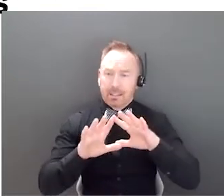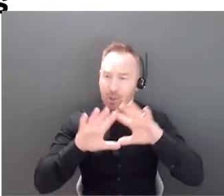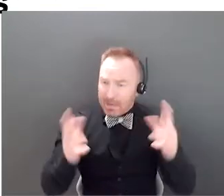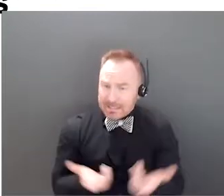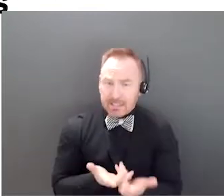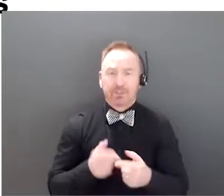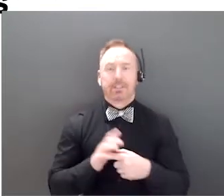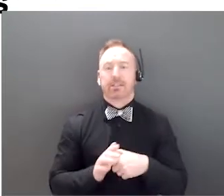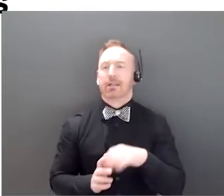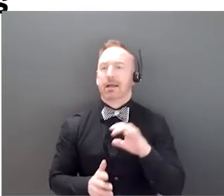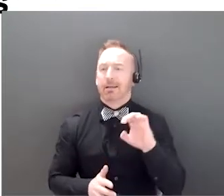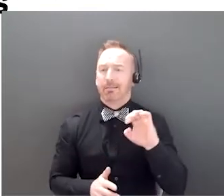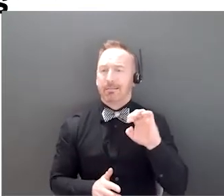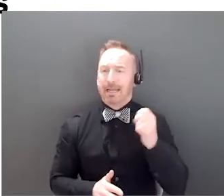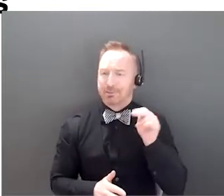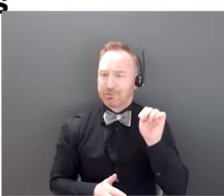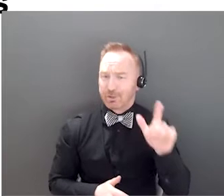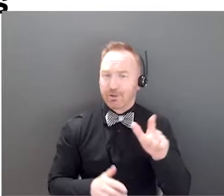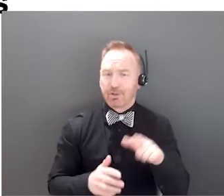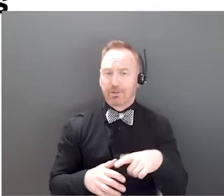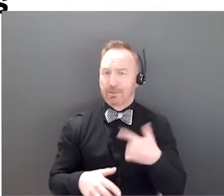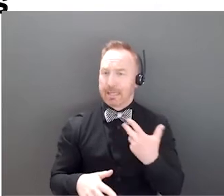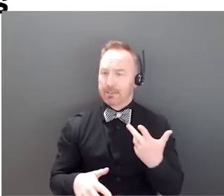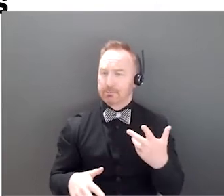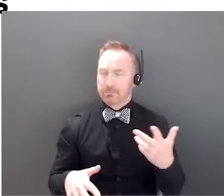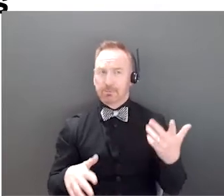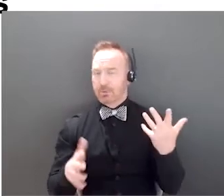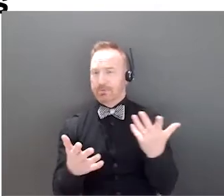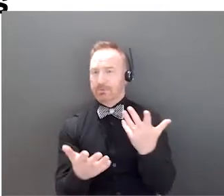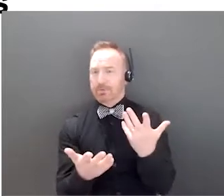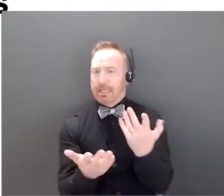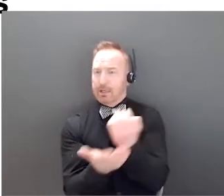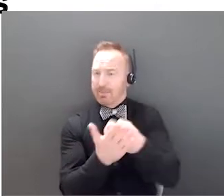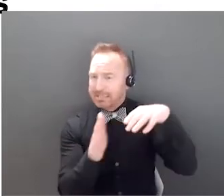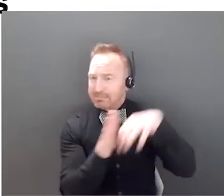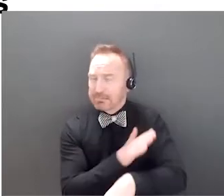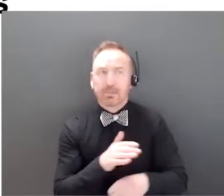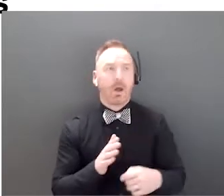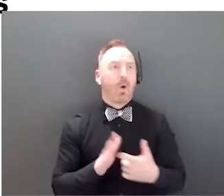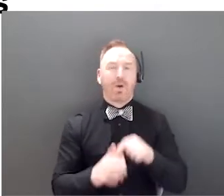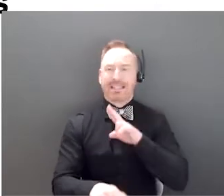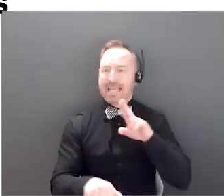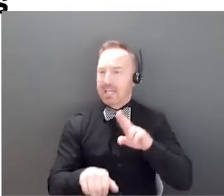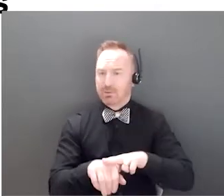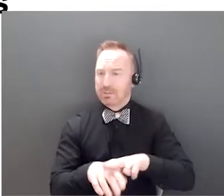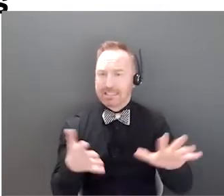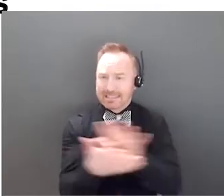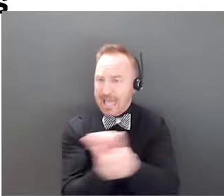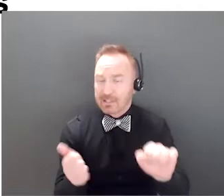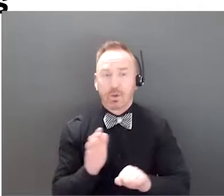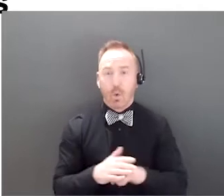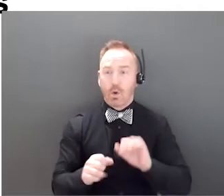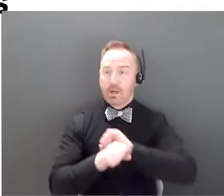work. Similarly, external shocks like a recession, natural disaster, or as we have seen this pandemic, has the